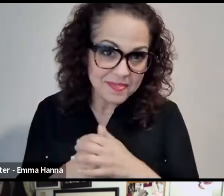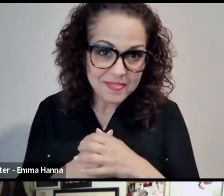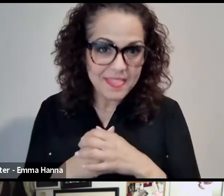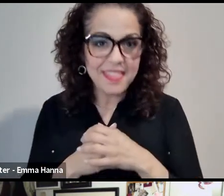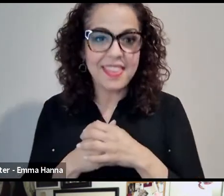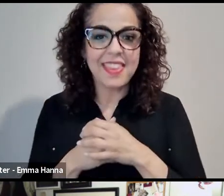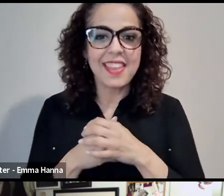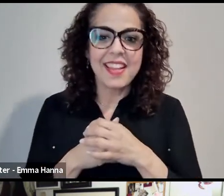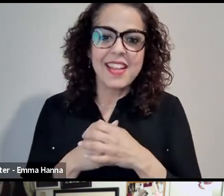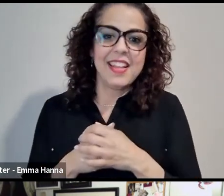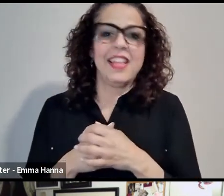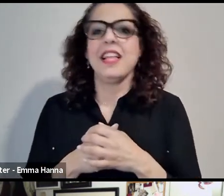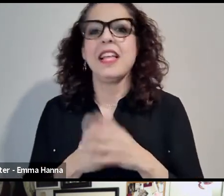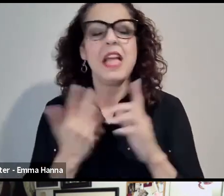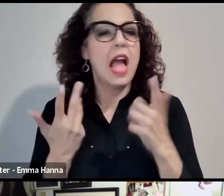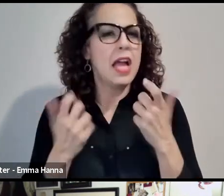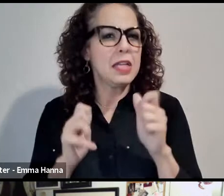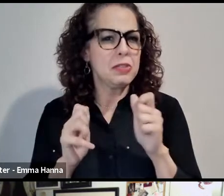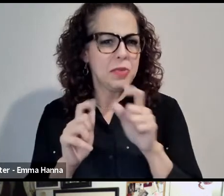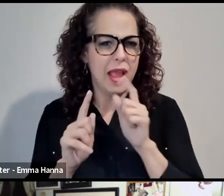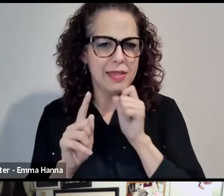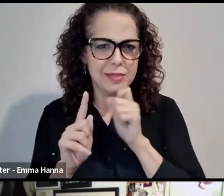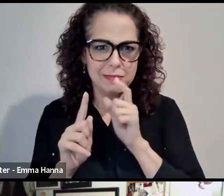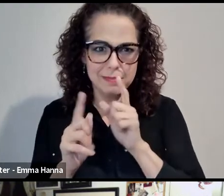I try not to count my objects when I come home.